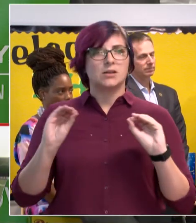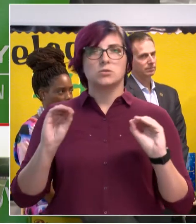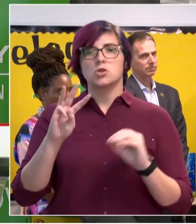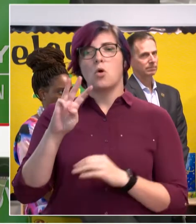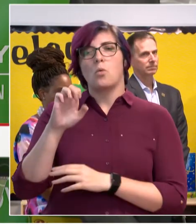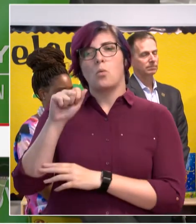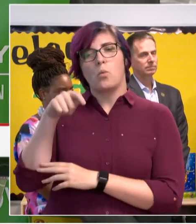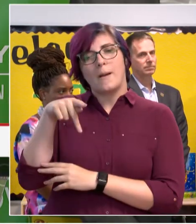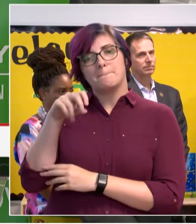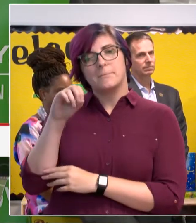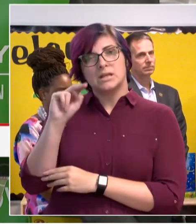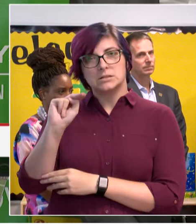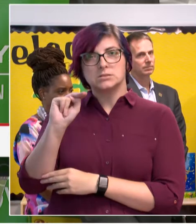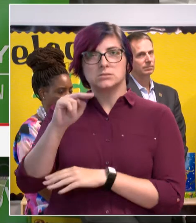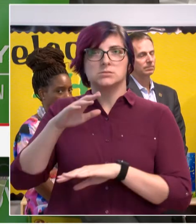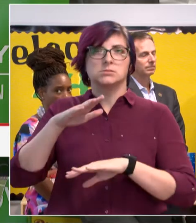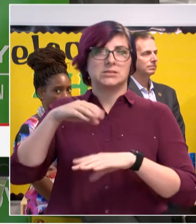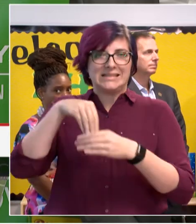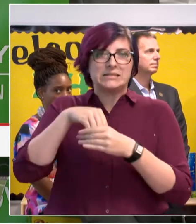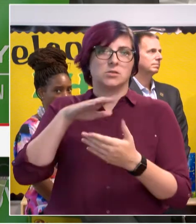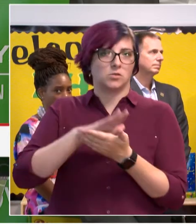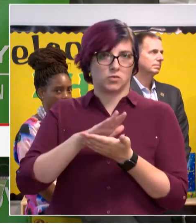on our property.